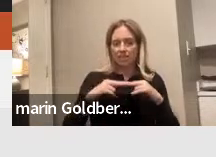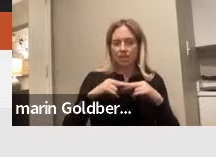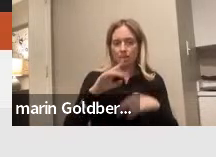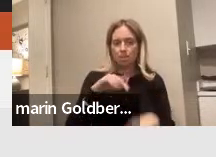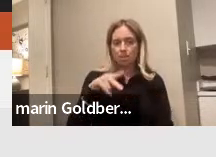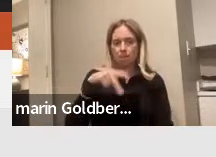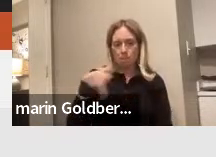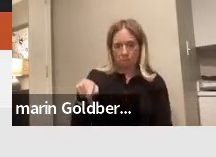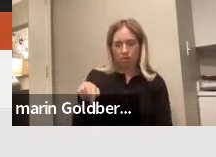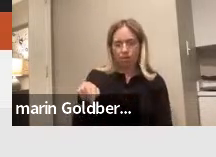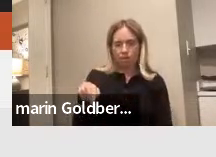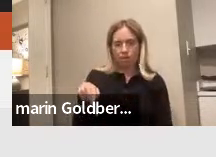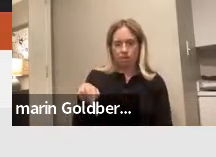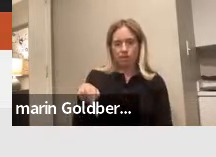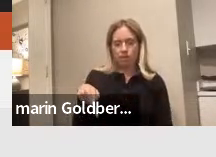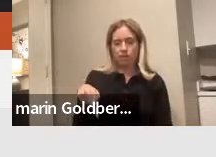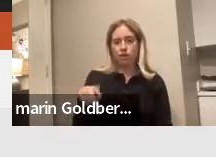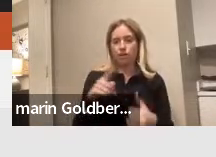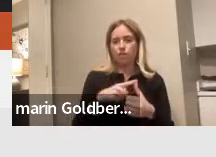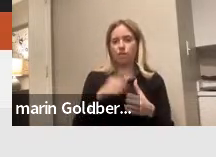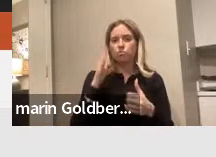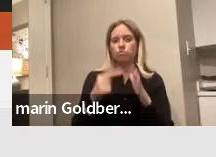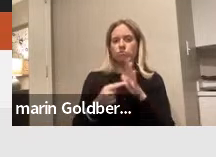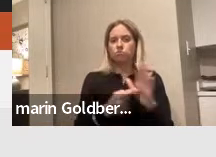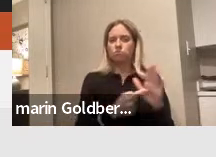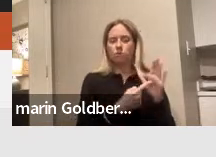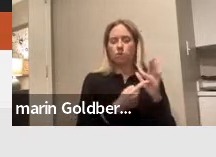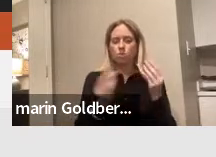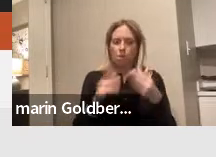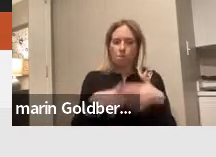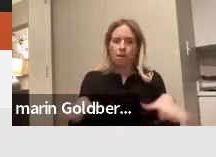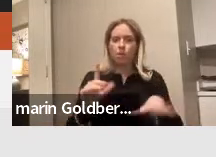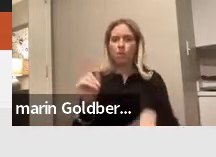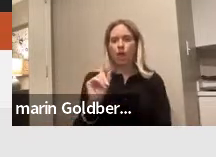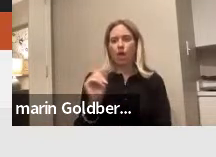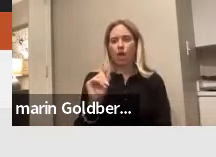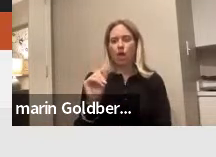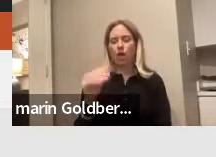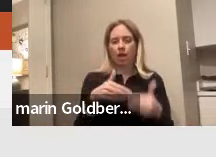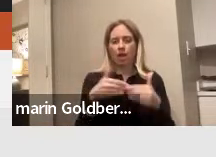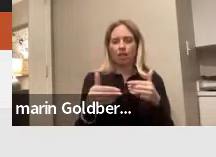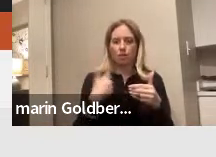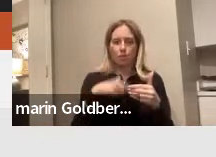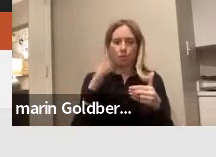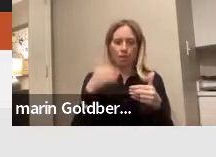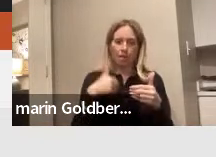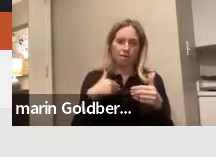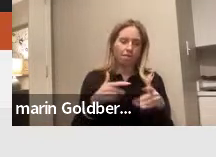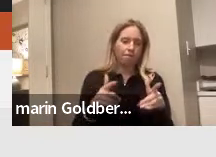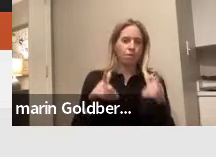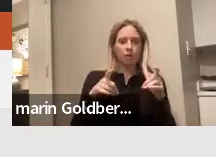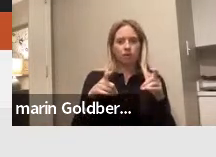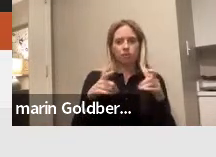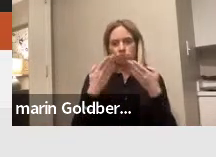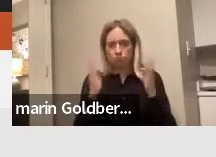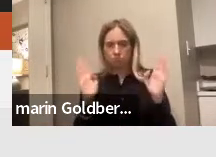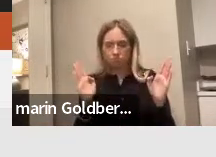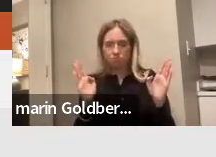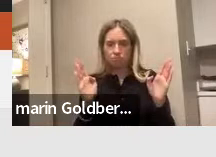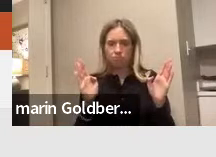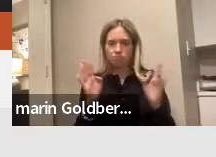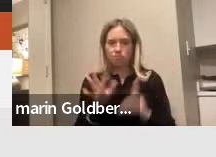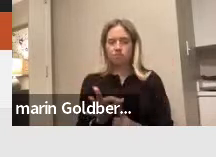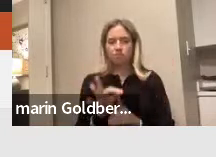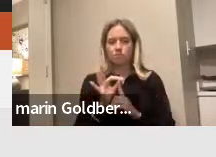PowerPoint, which first will show us where the property is located. Then we'll give a brief overview of the